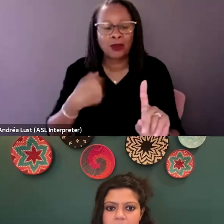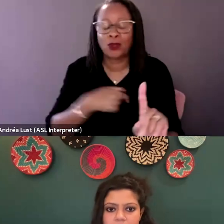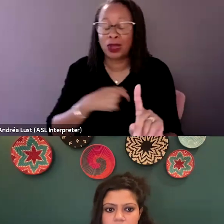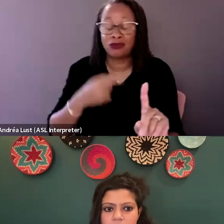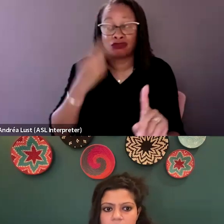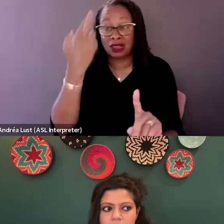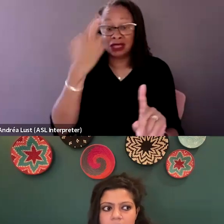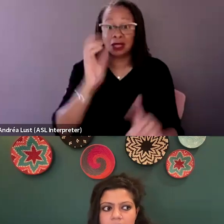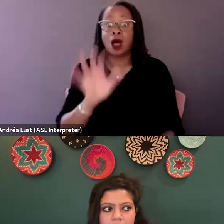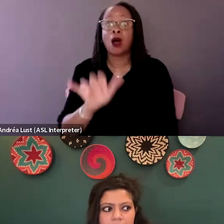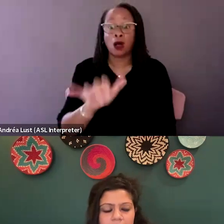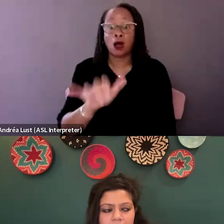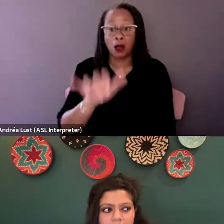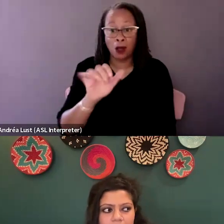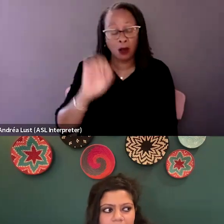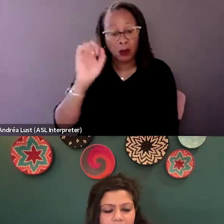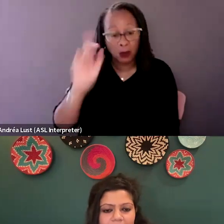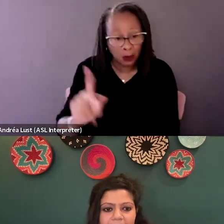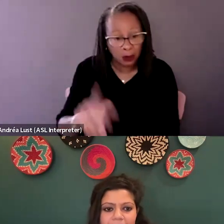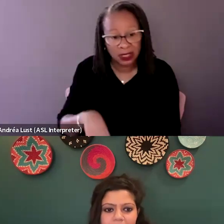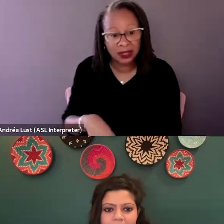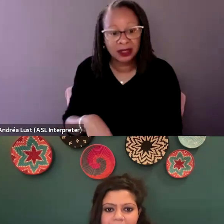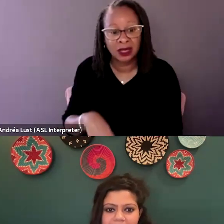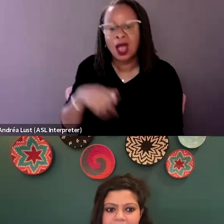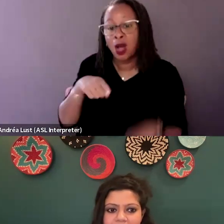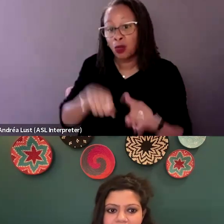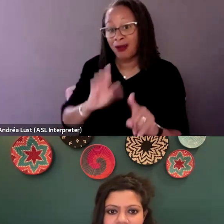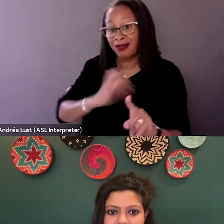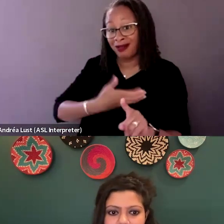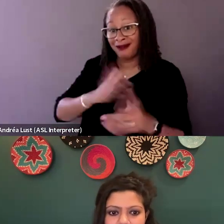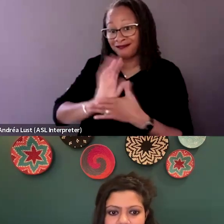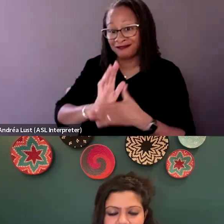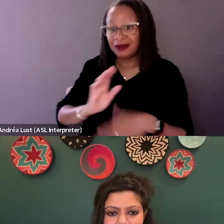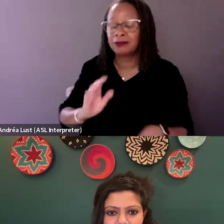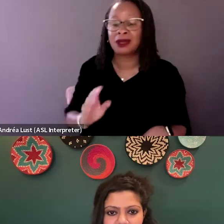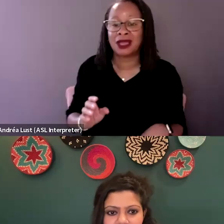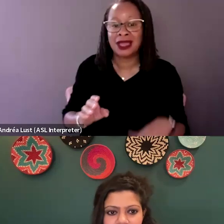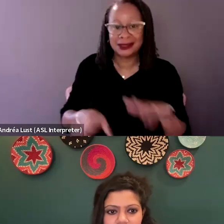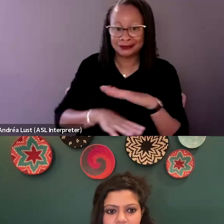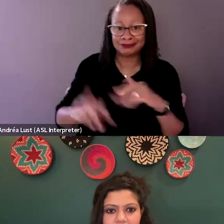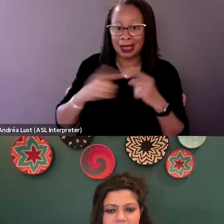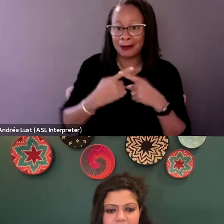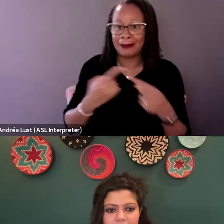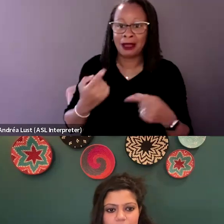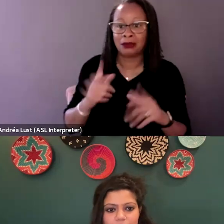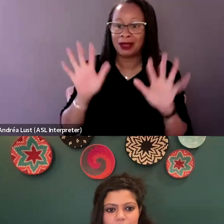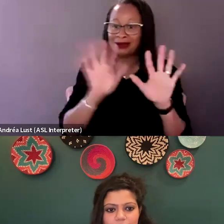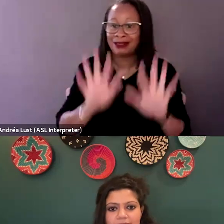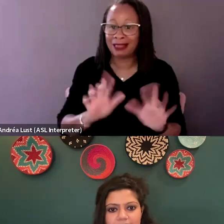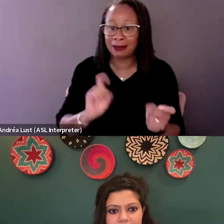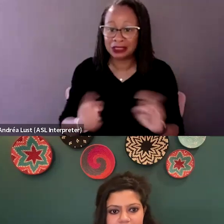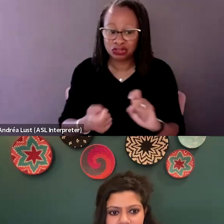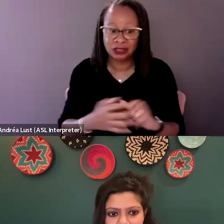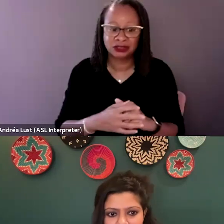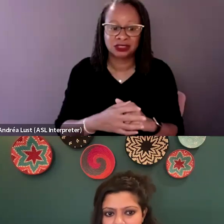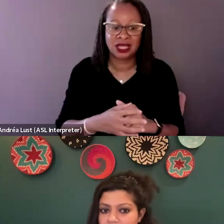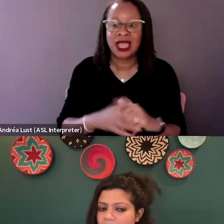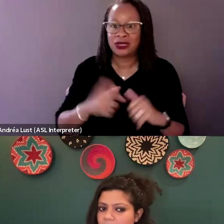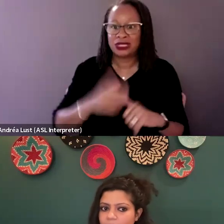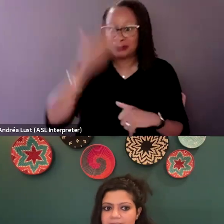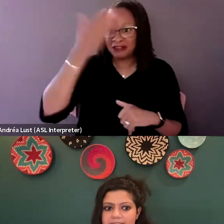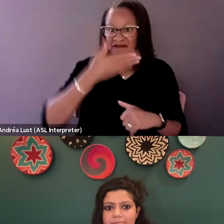everything about it somehow to actually be able to navigate it. And I think that's where a lot of the roadblocks lie. And I think